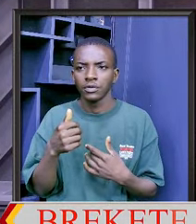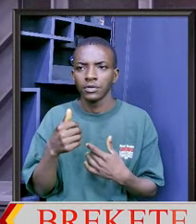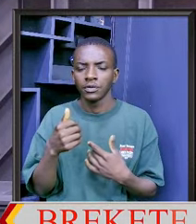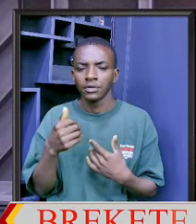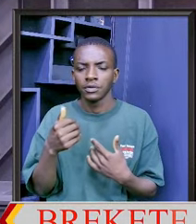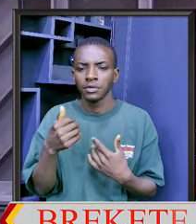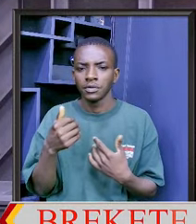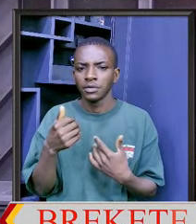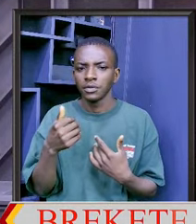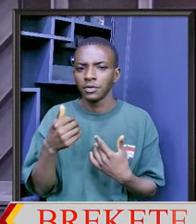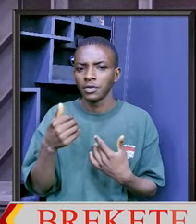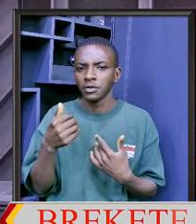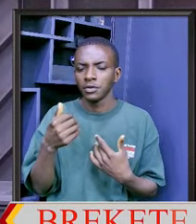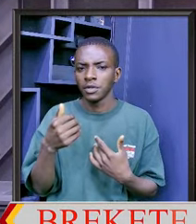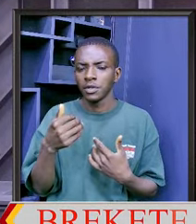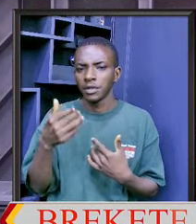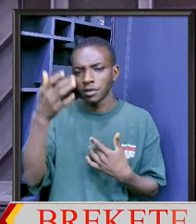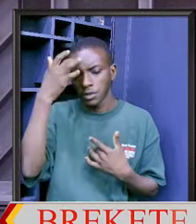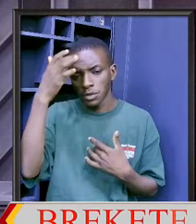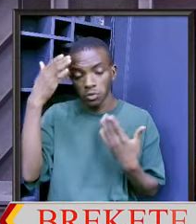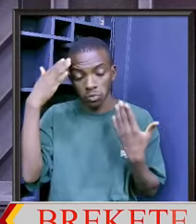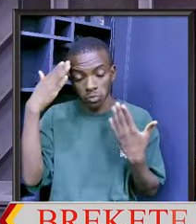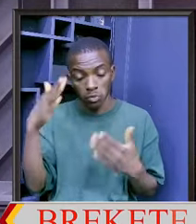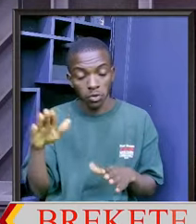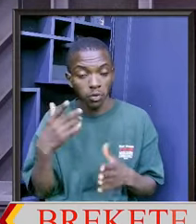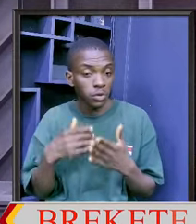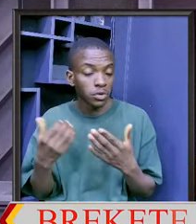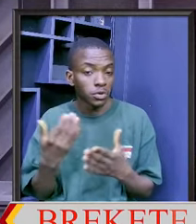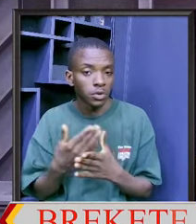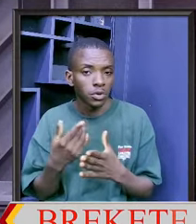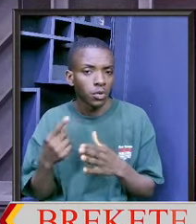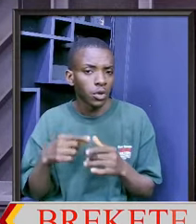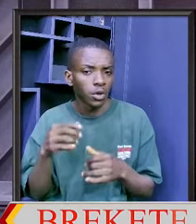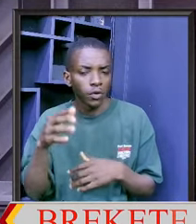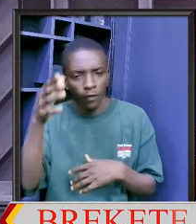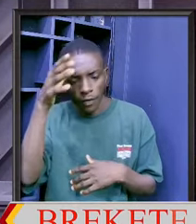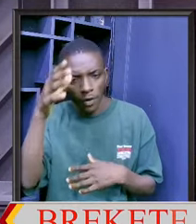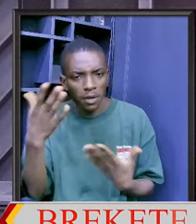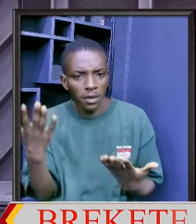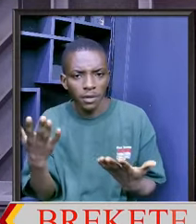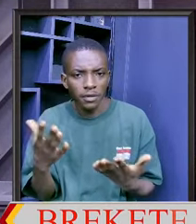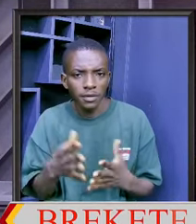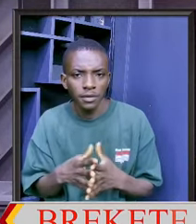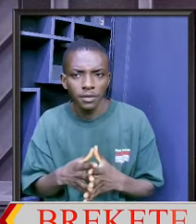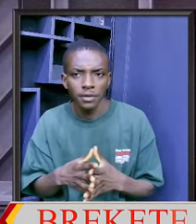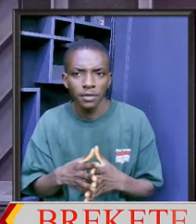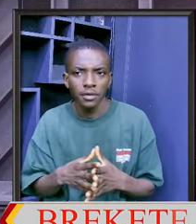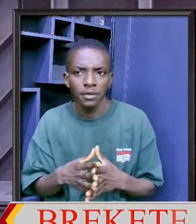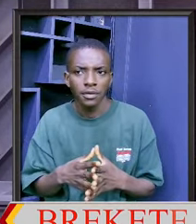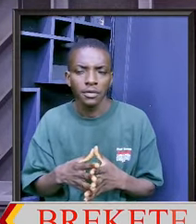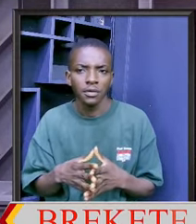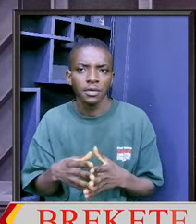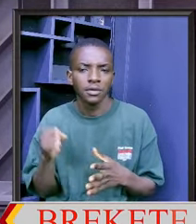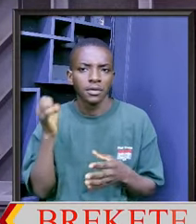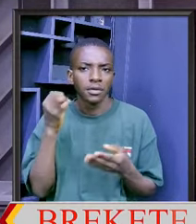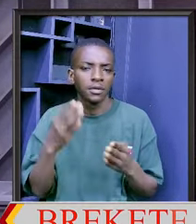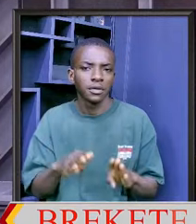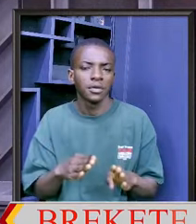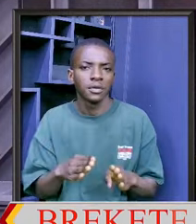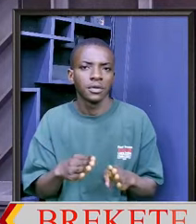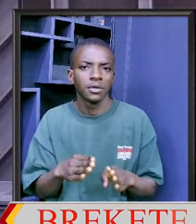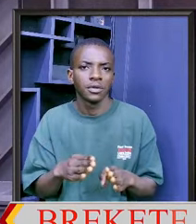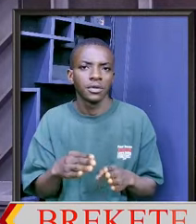they worry them? I don't know. Where are our father day? He's dead since